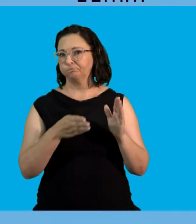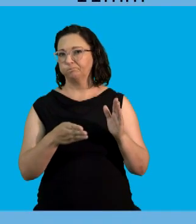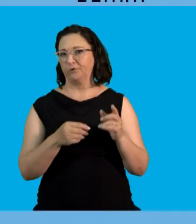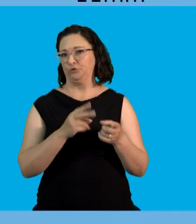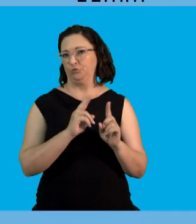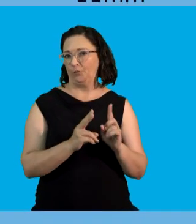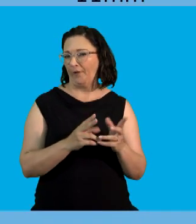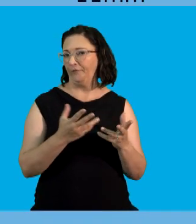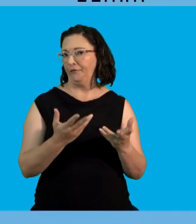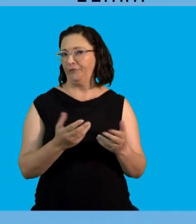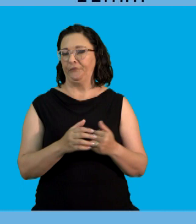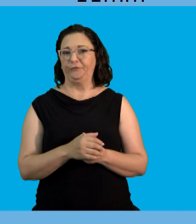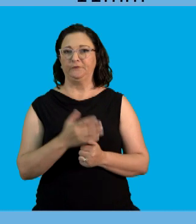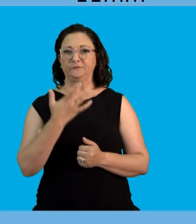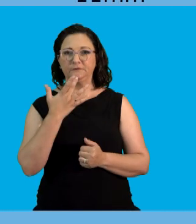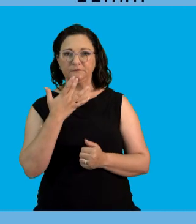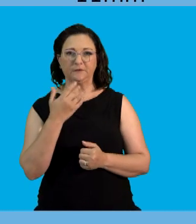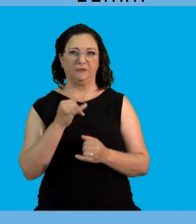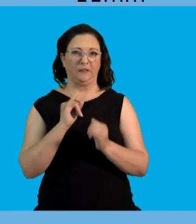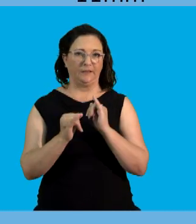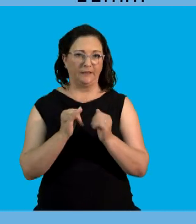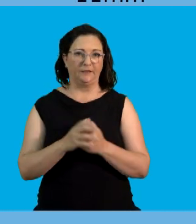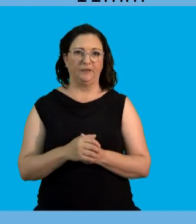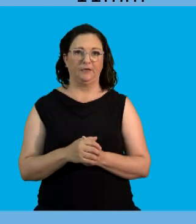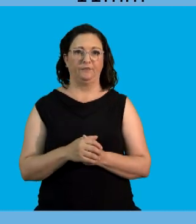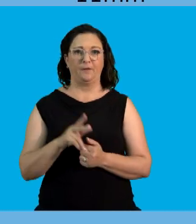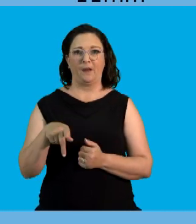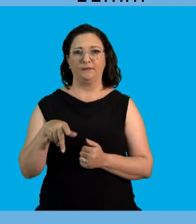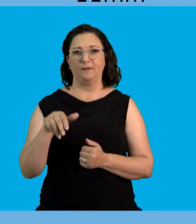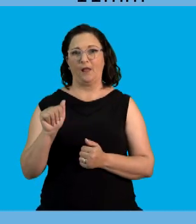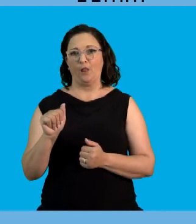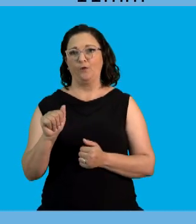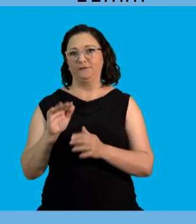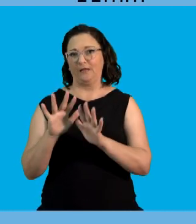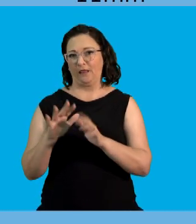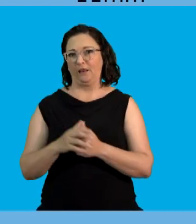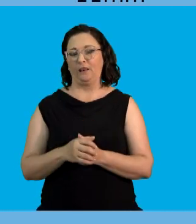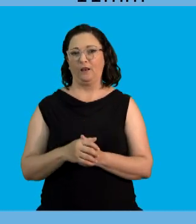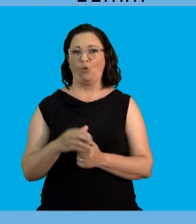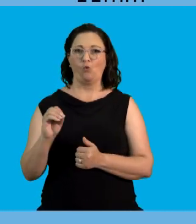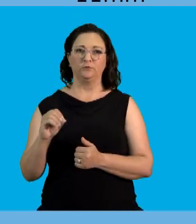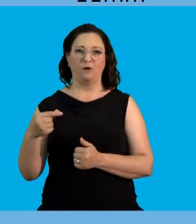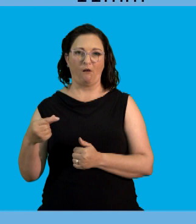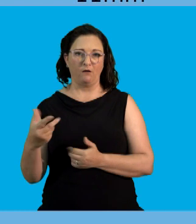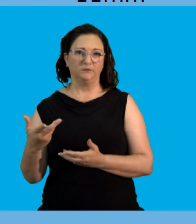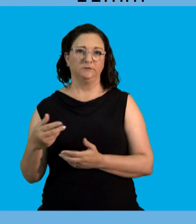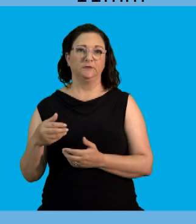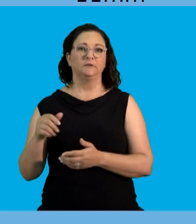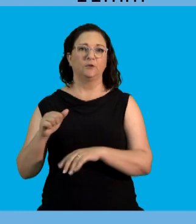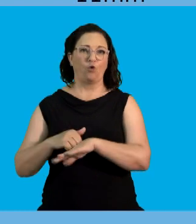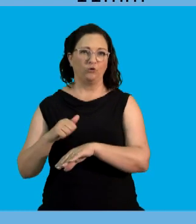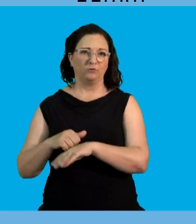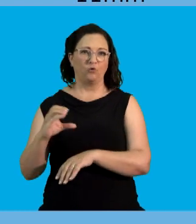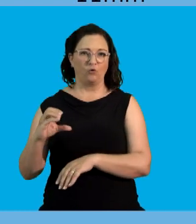for iron, it's 12 millimeters. For steel, it's 11 millimeters. Platinum alloy, it's 10 millimeters. The ordinary glass and